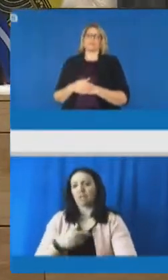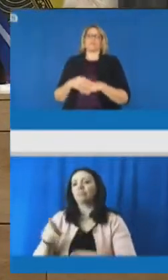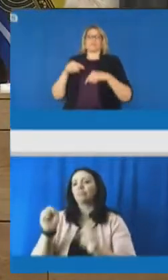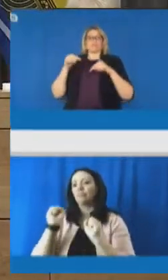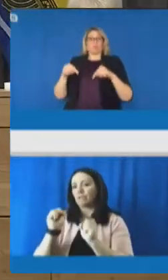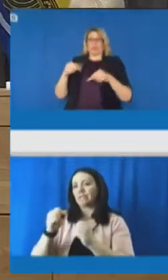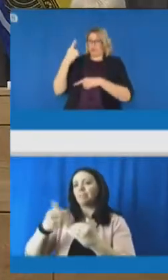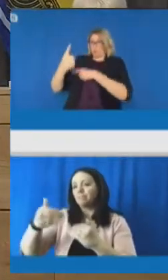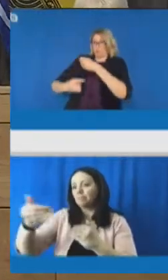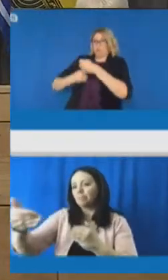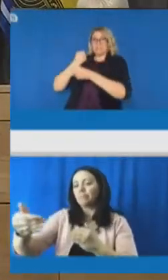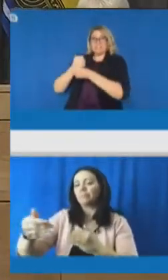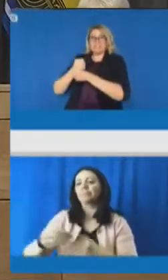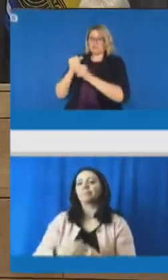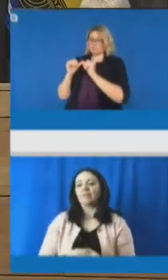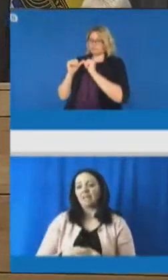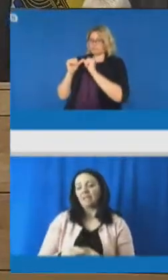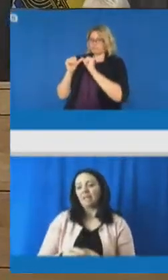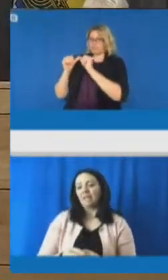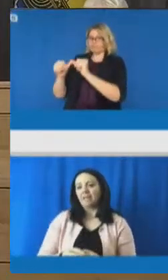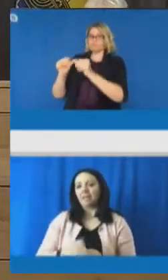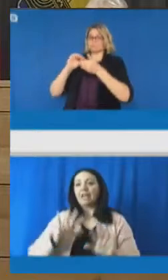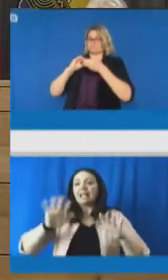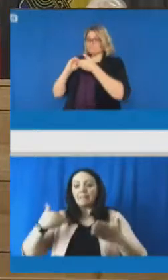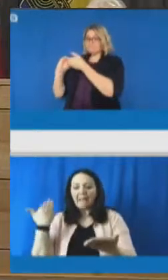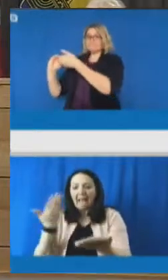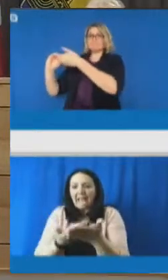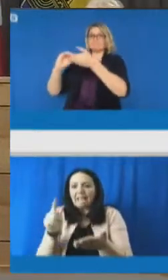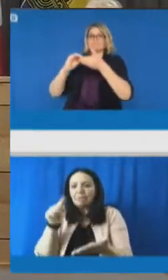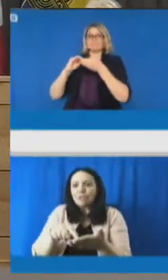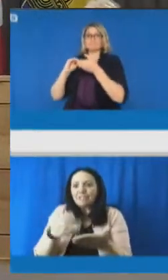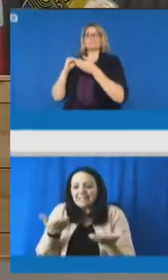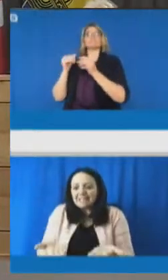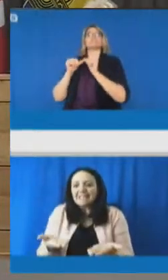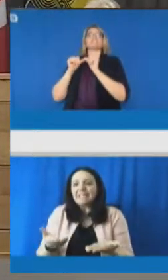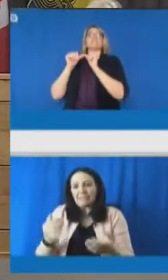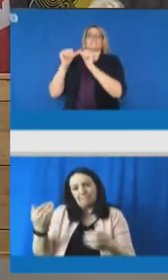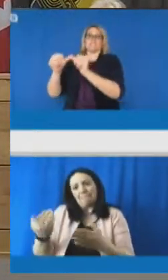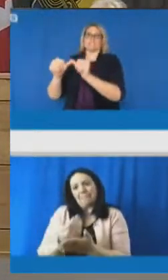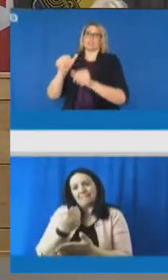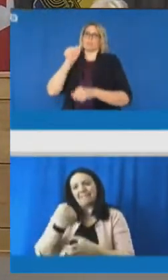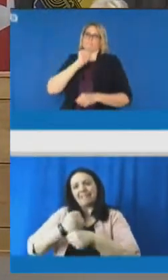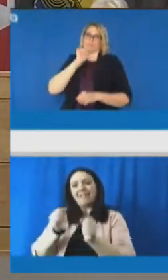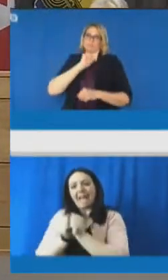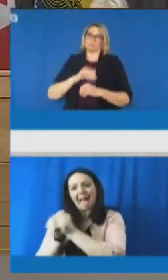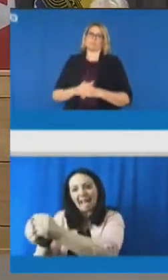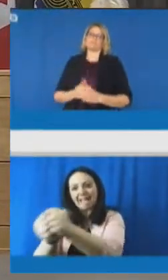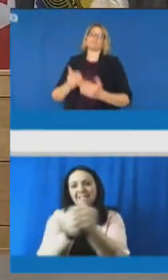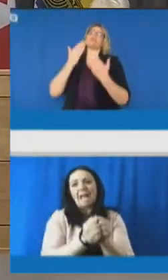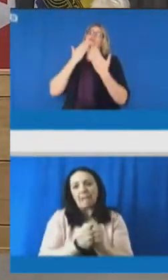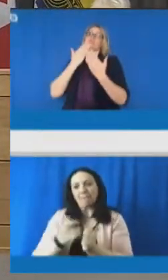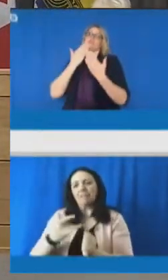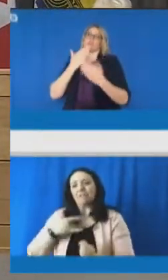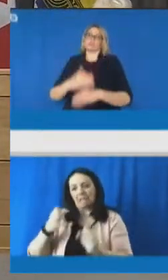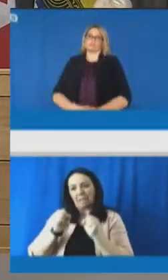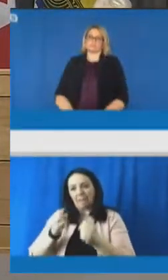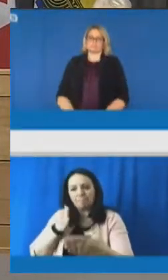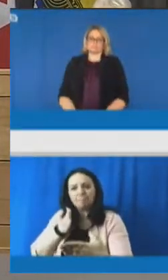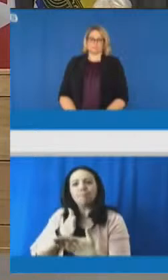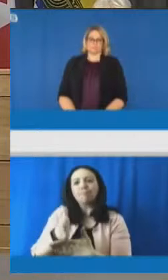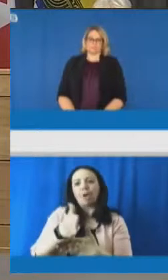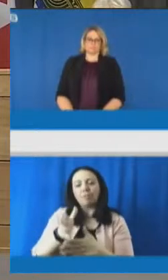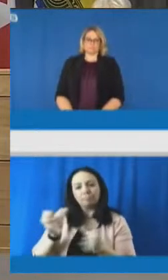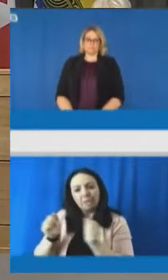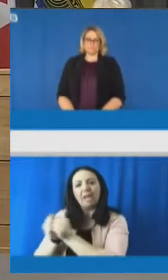of the media. Each reporter will have one question. Please ensure you identify who you're addressing to answer